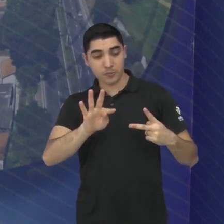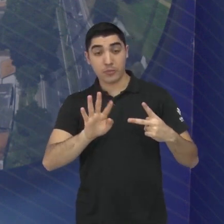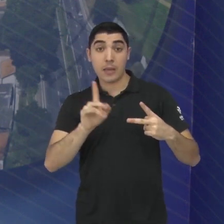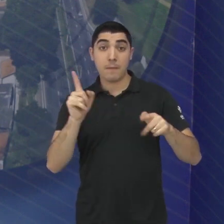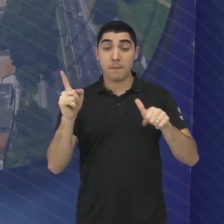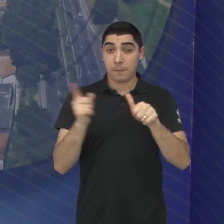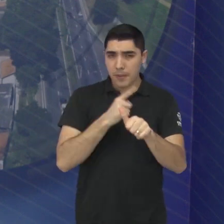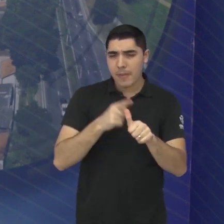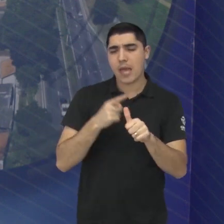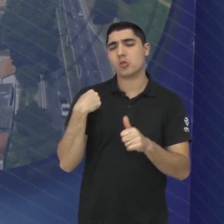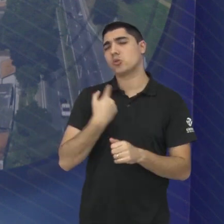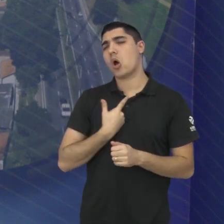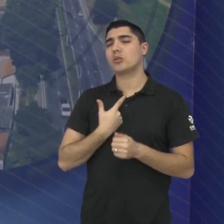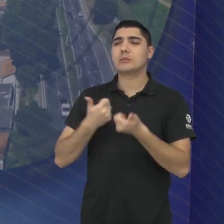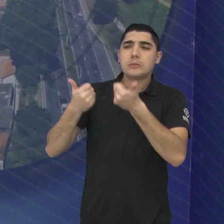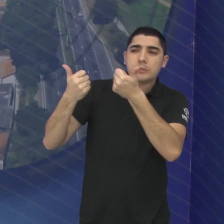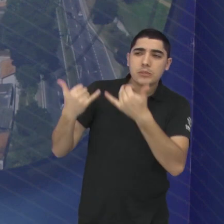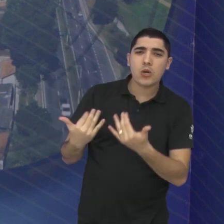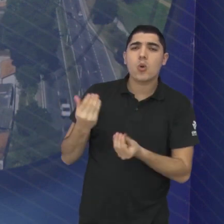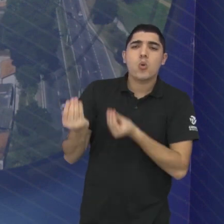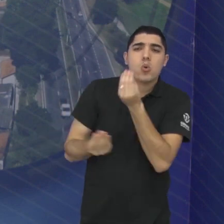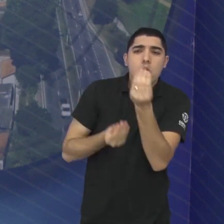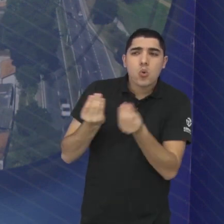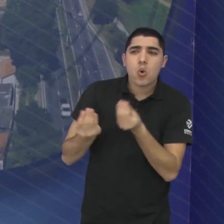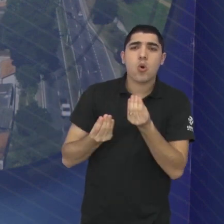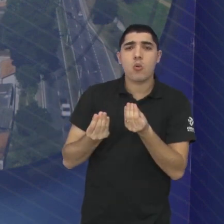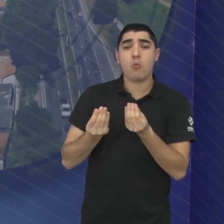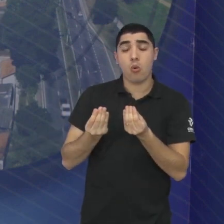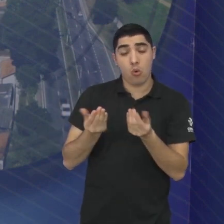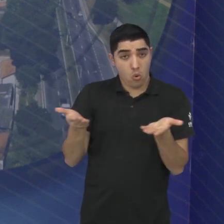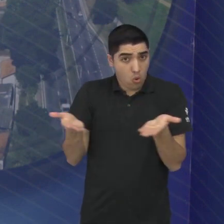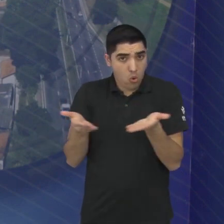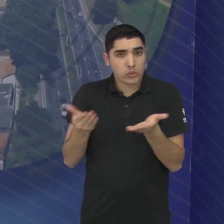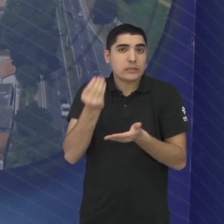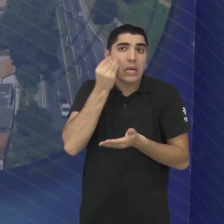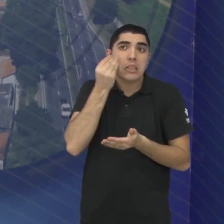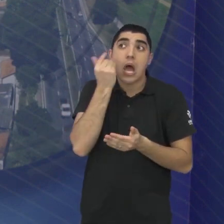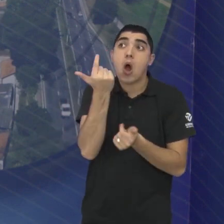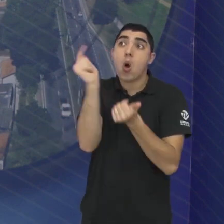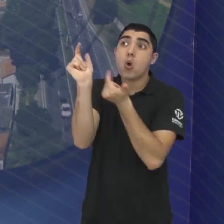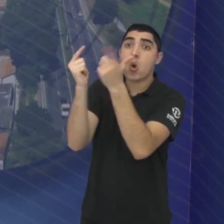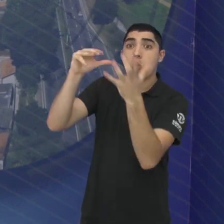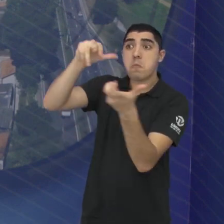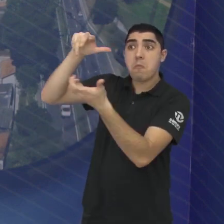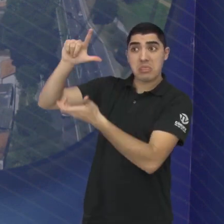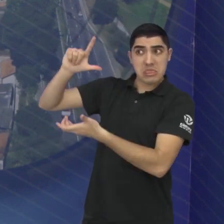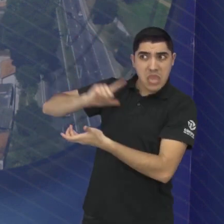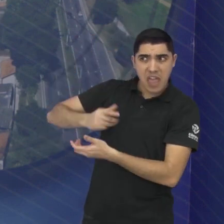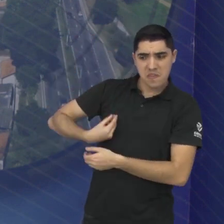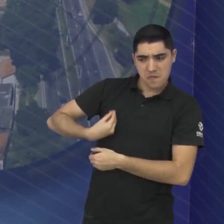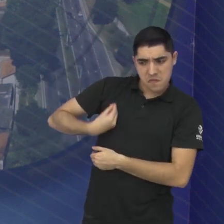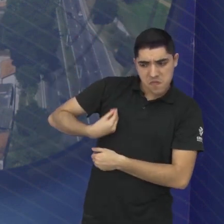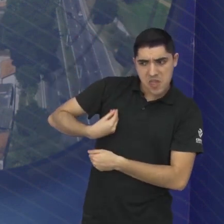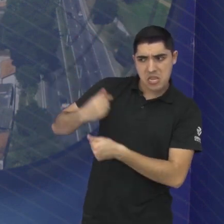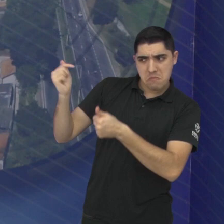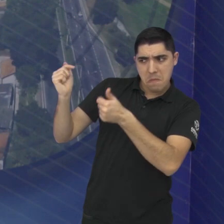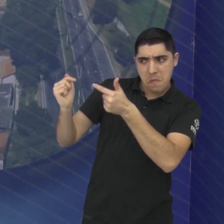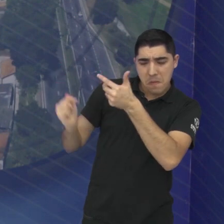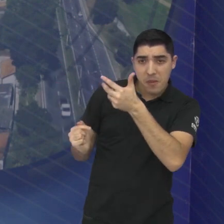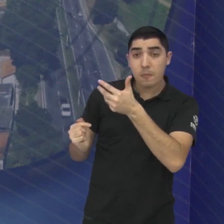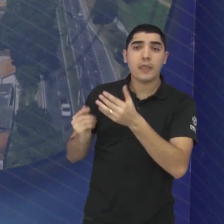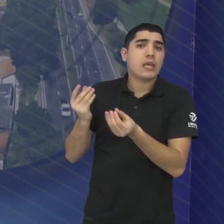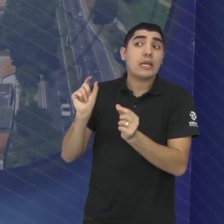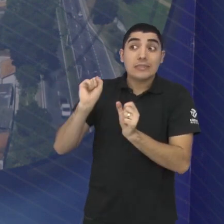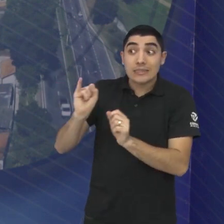o canadense Robert Tursky. Primeiro a gente conversou sobre como que tá essas buscas hoje pela vida em